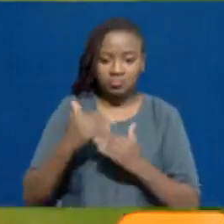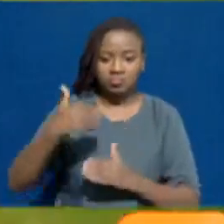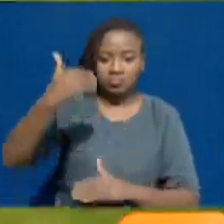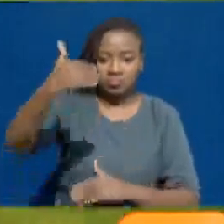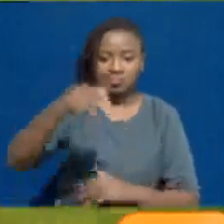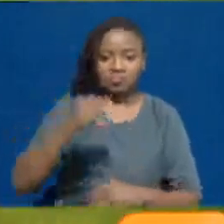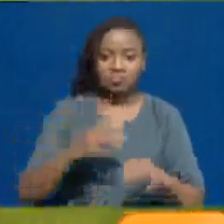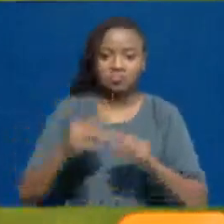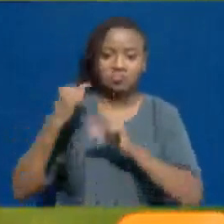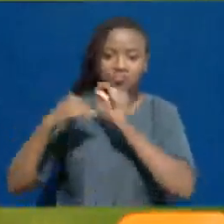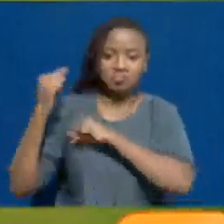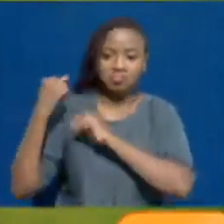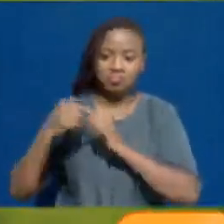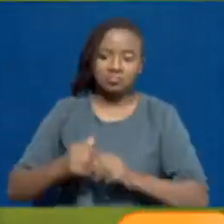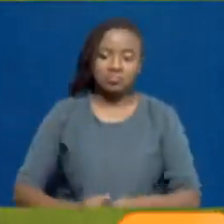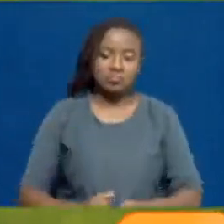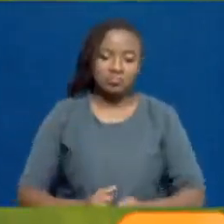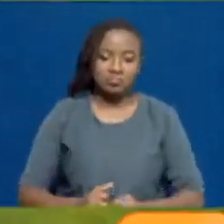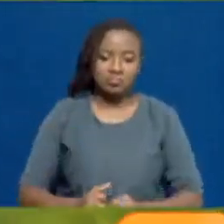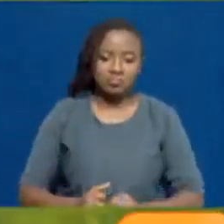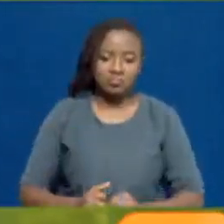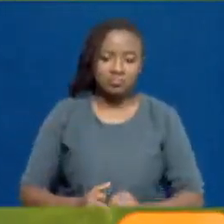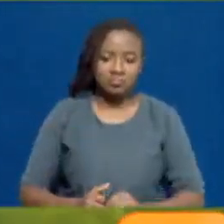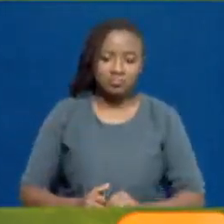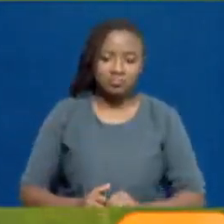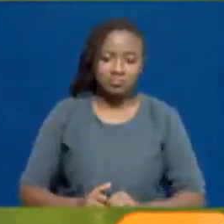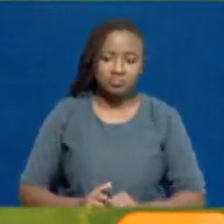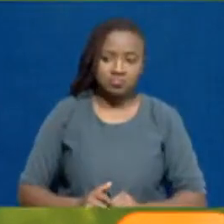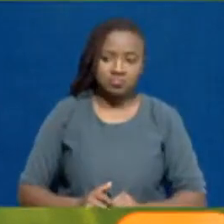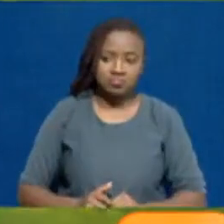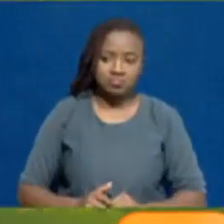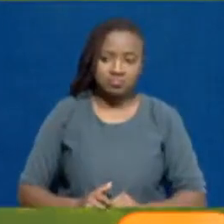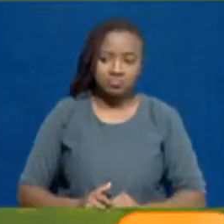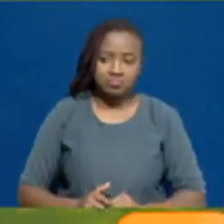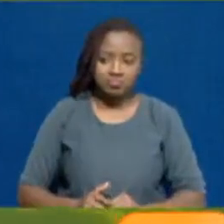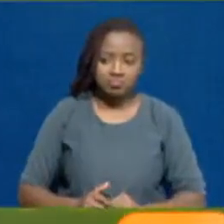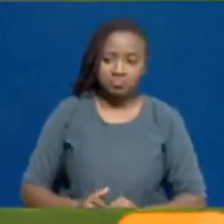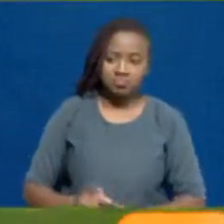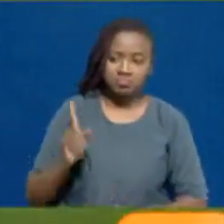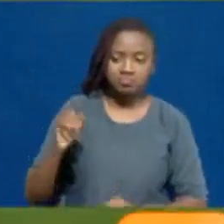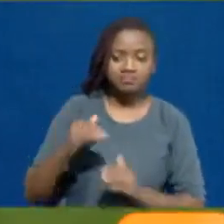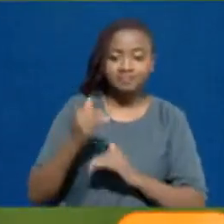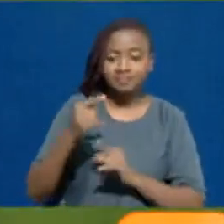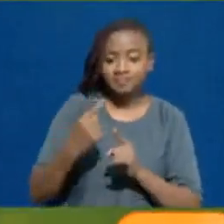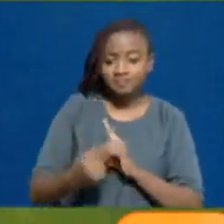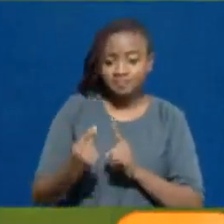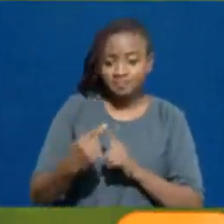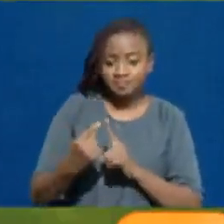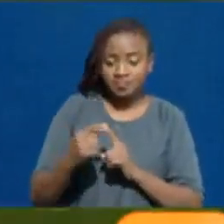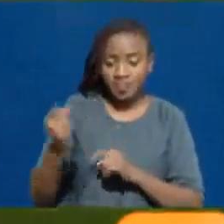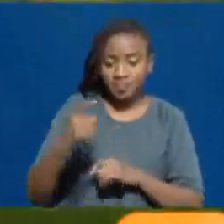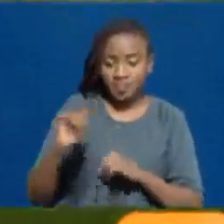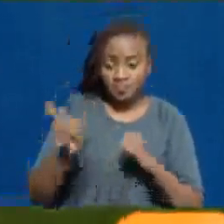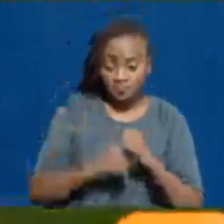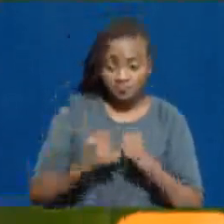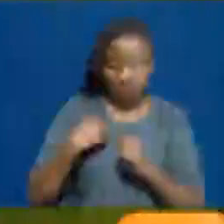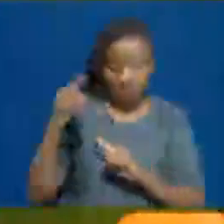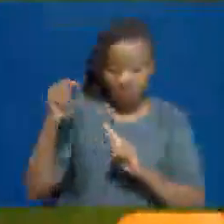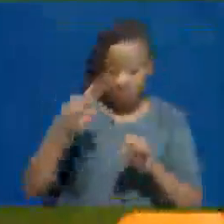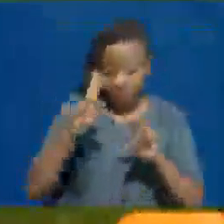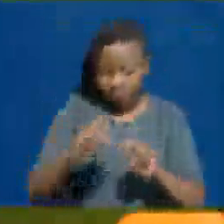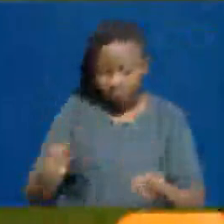see. The rangers conduct a survey of the artificial reefs every 6 months. However, they conduct